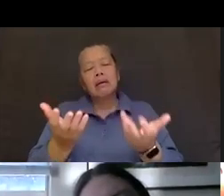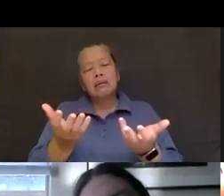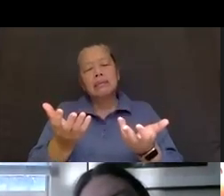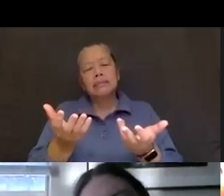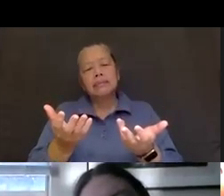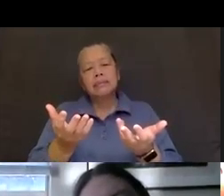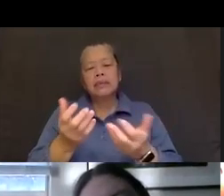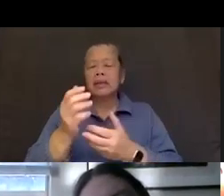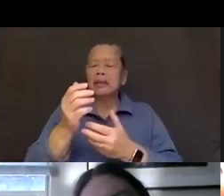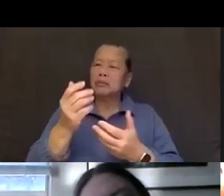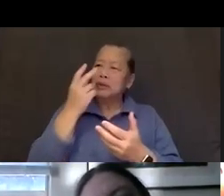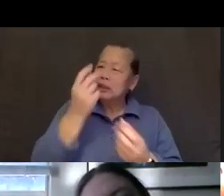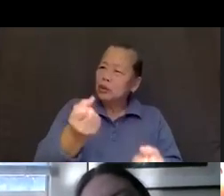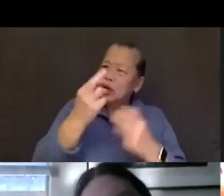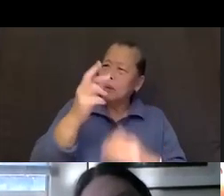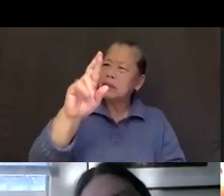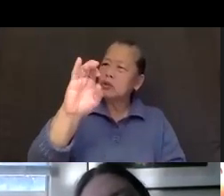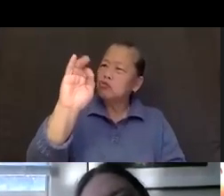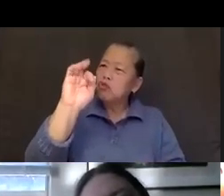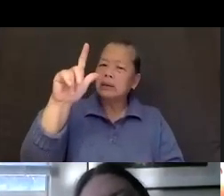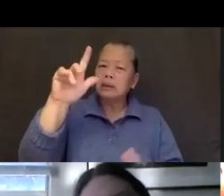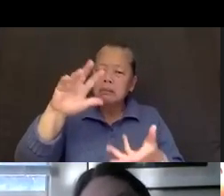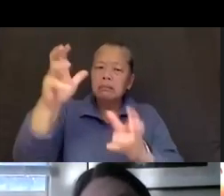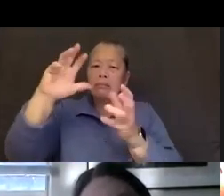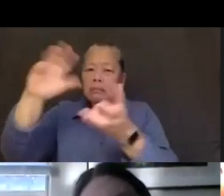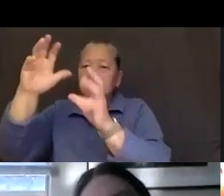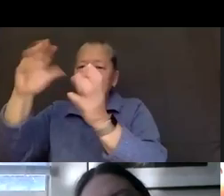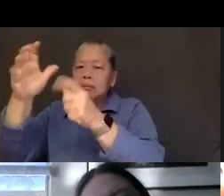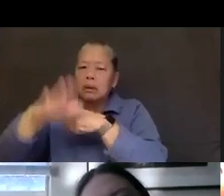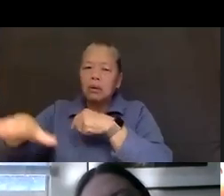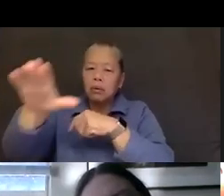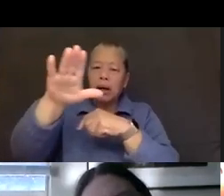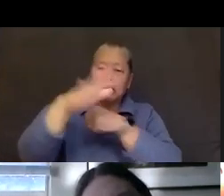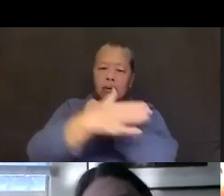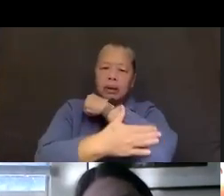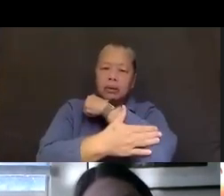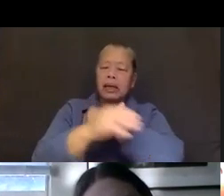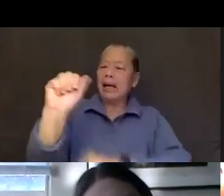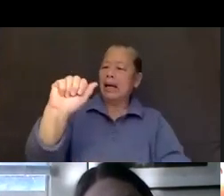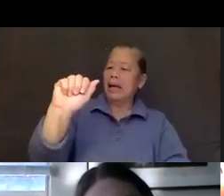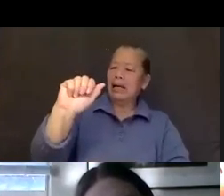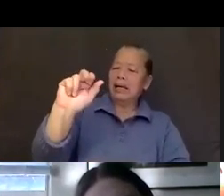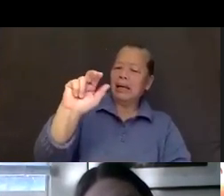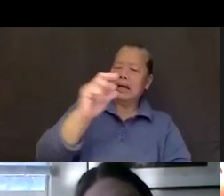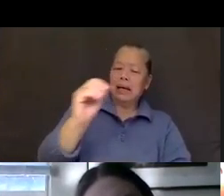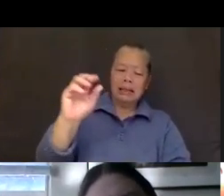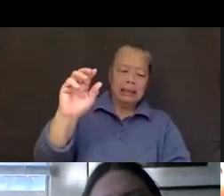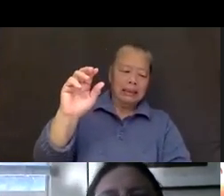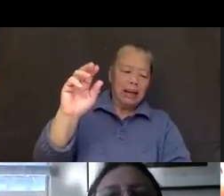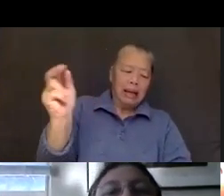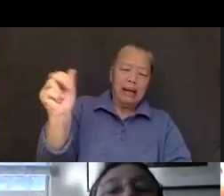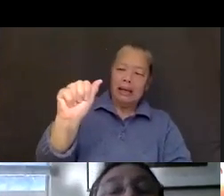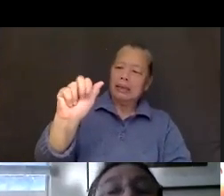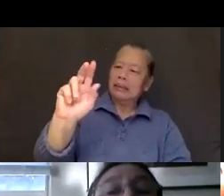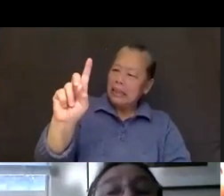the racial unrest was taking place in different places, AMD made a commitment that we